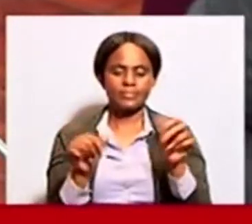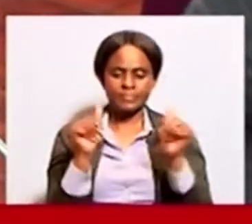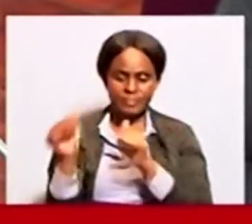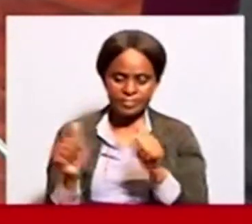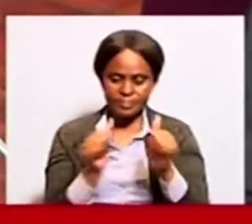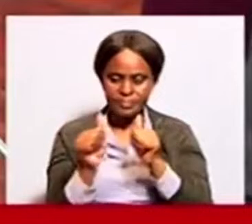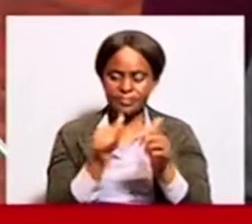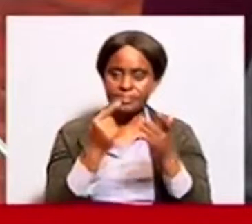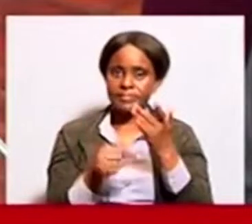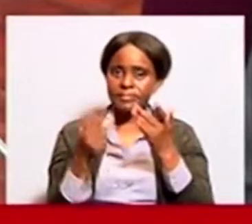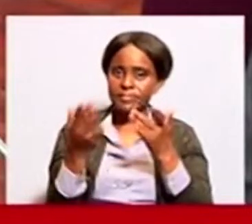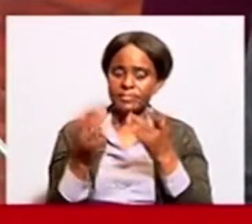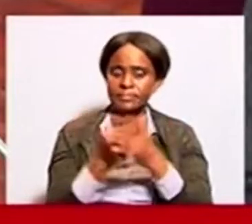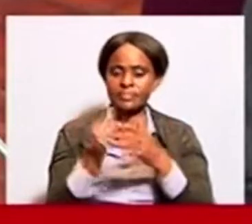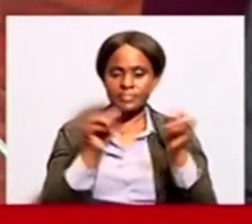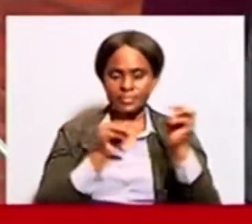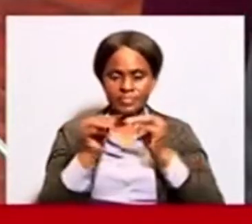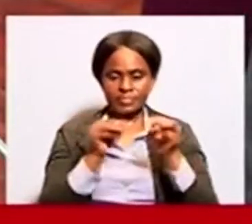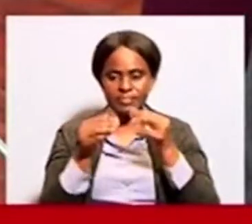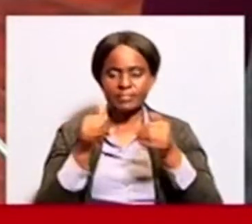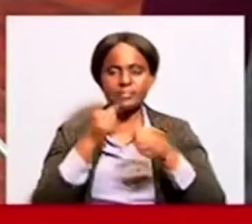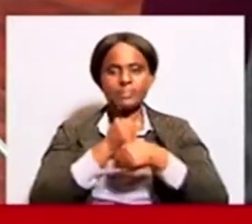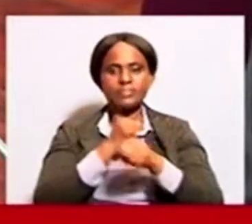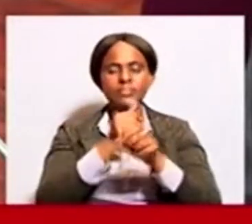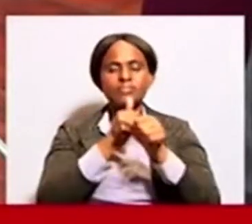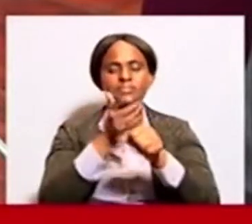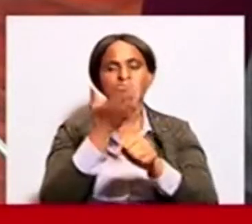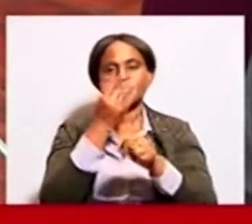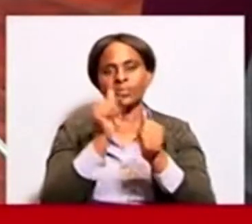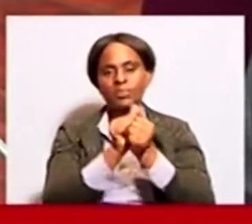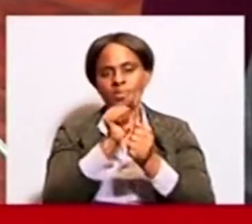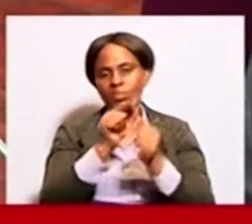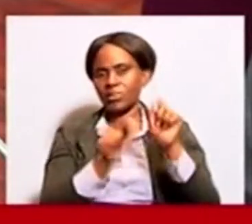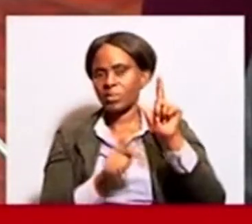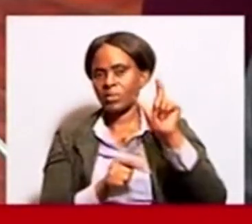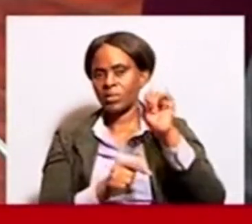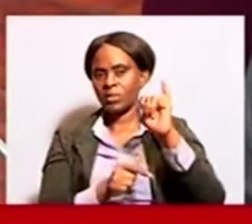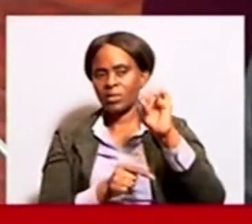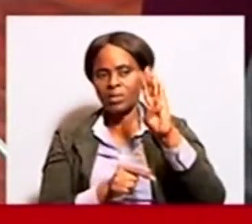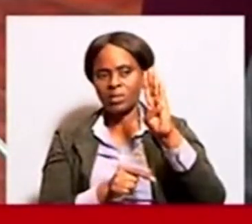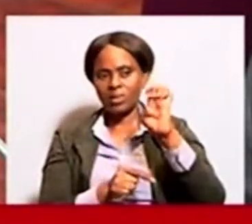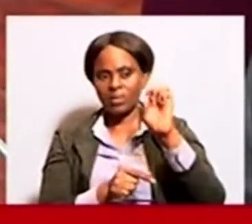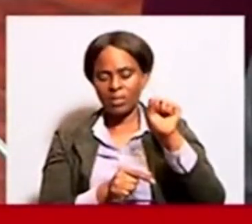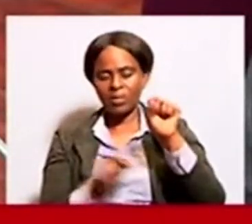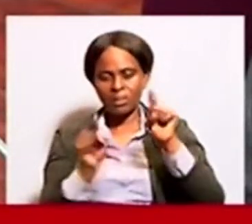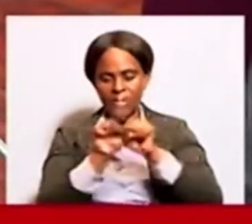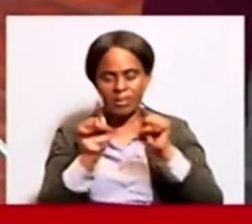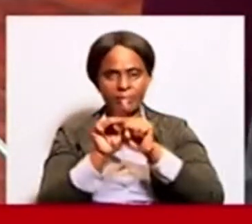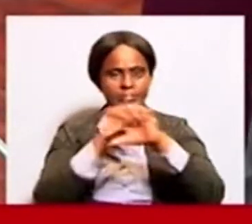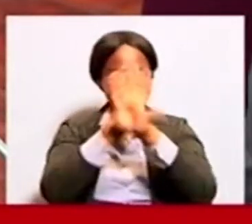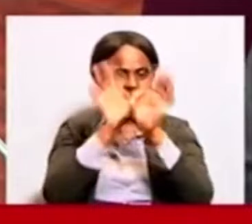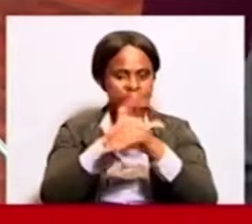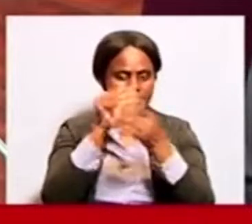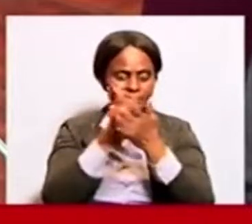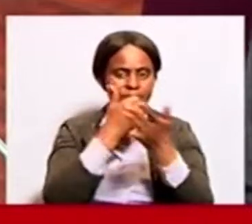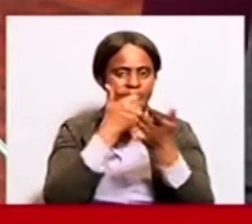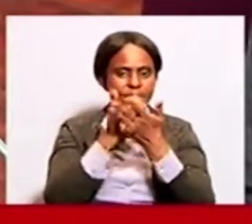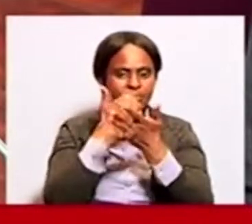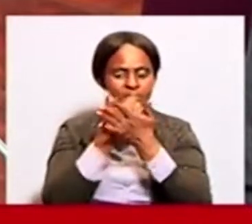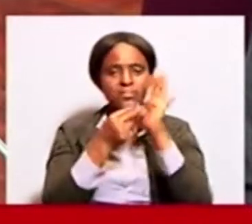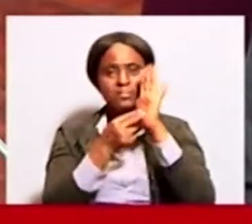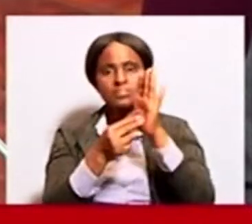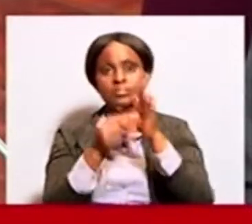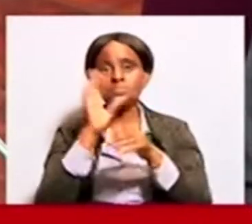Action taken. Management made a follow-up with LIBES and managed to collect documentary evidence indicating